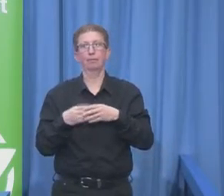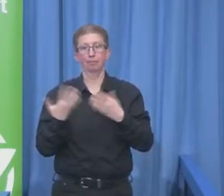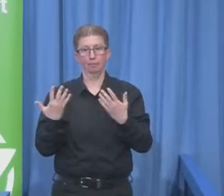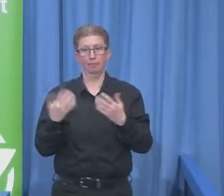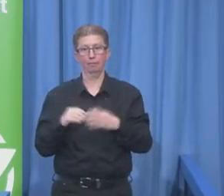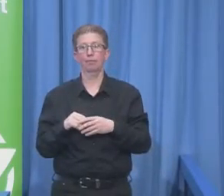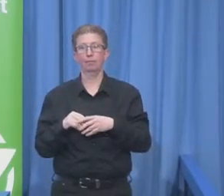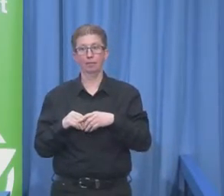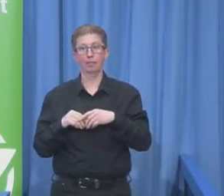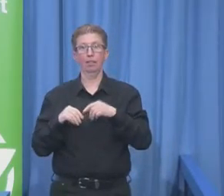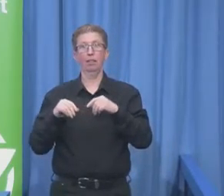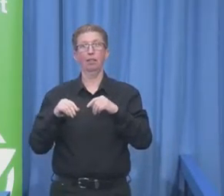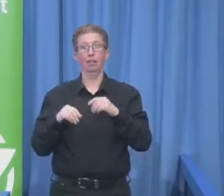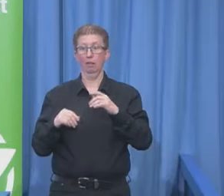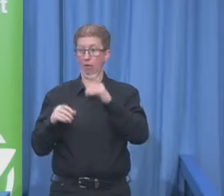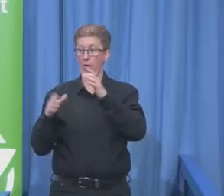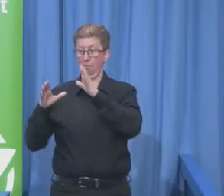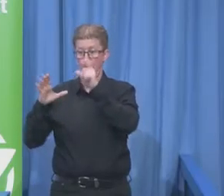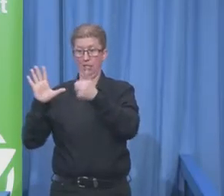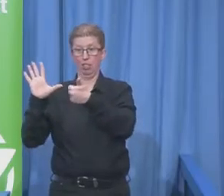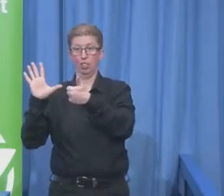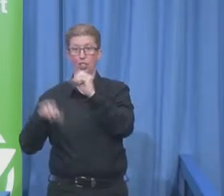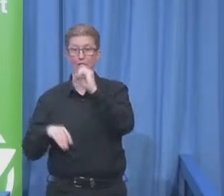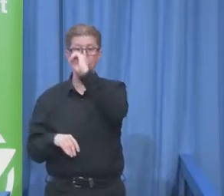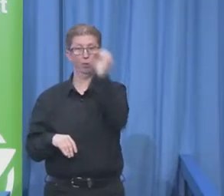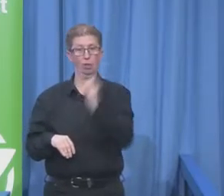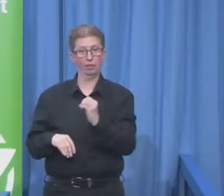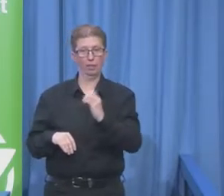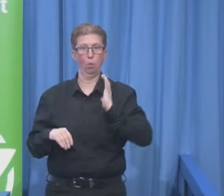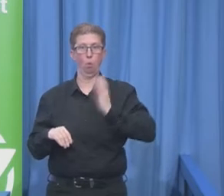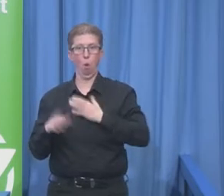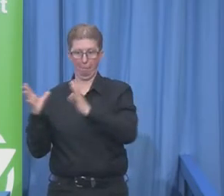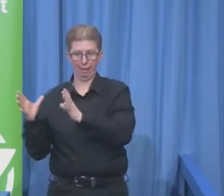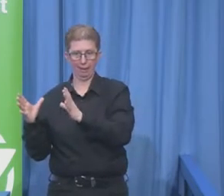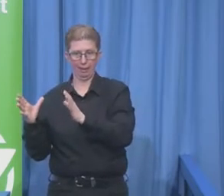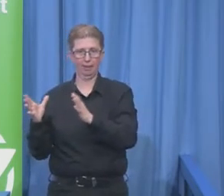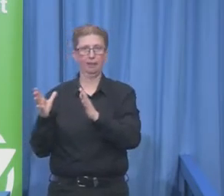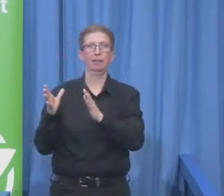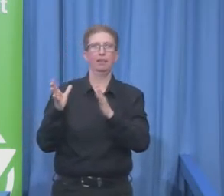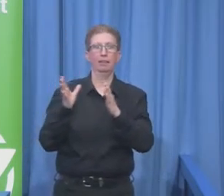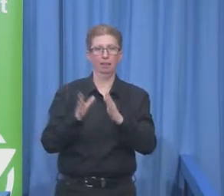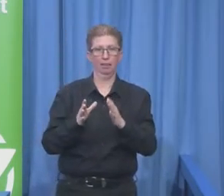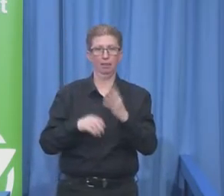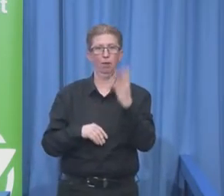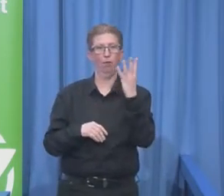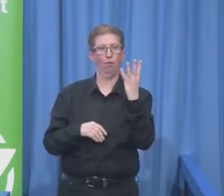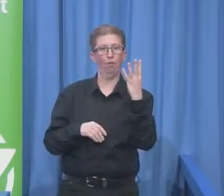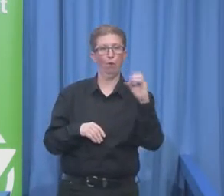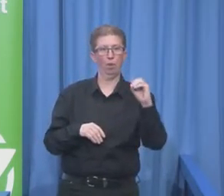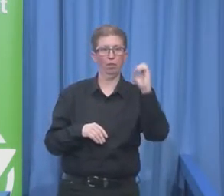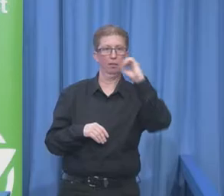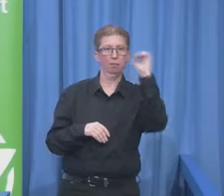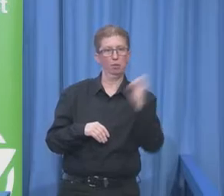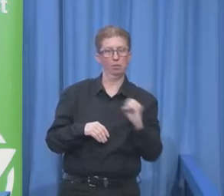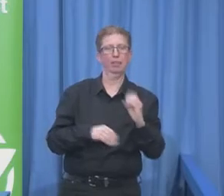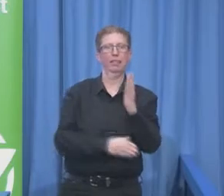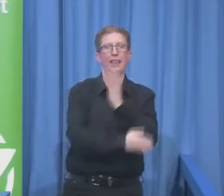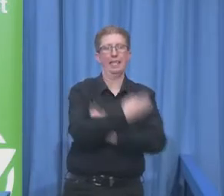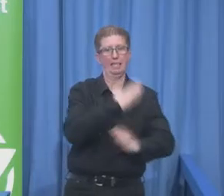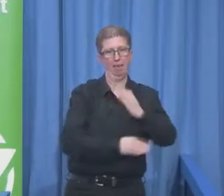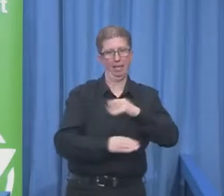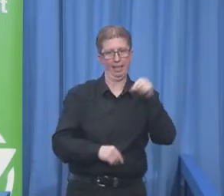on our own team. The entire concept or story of v-shesh is primarily of